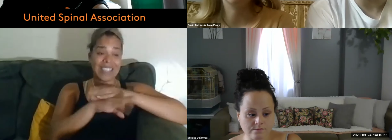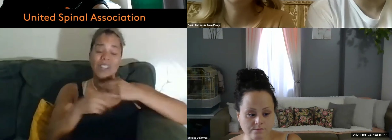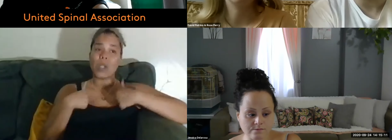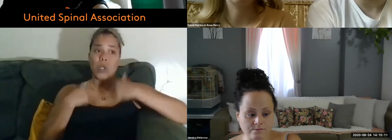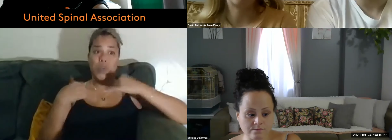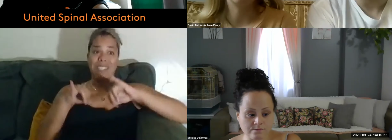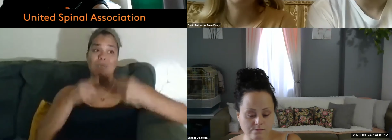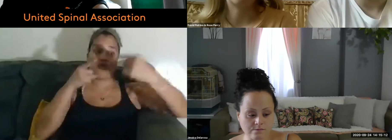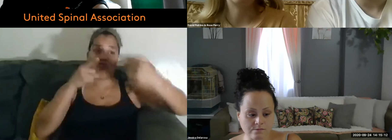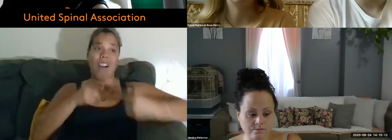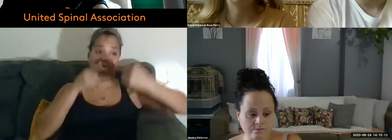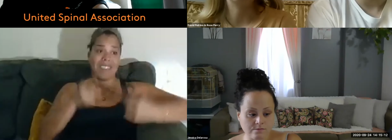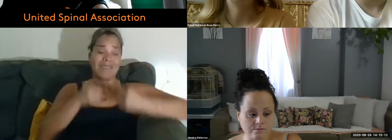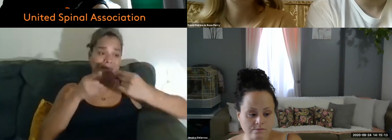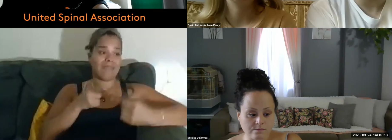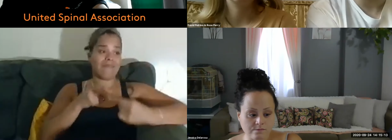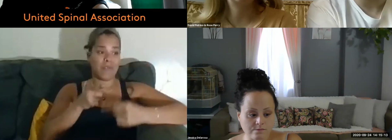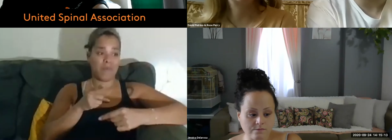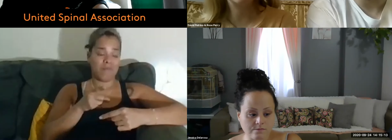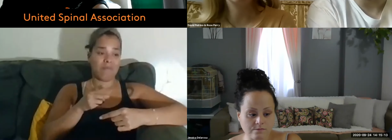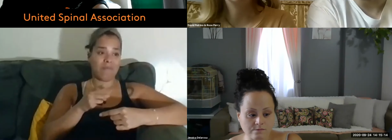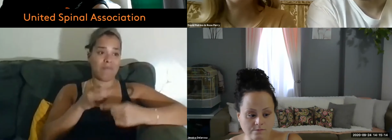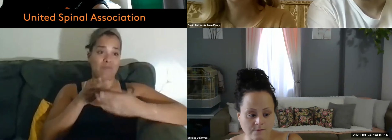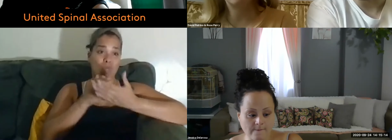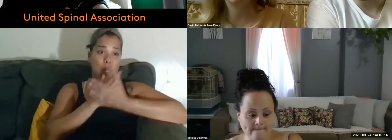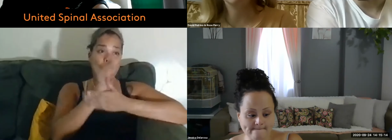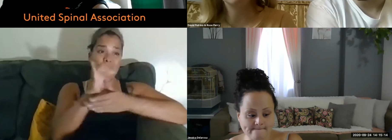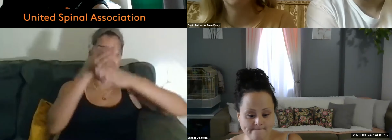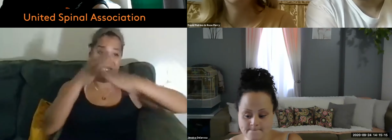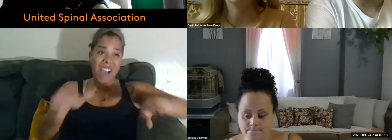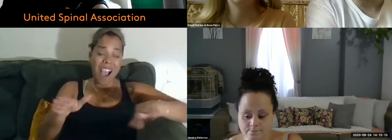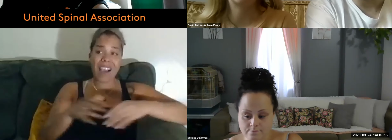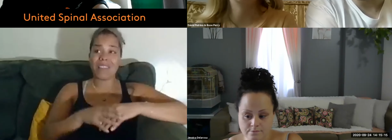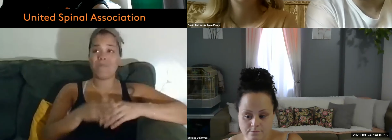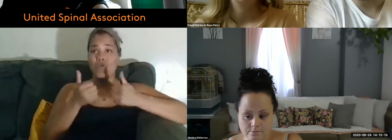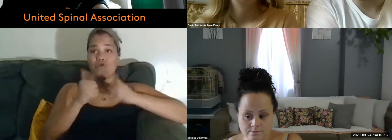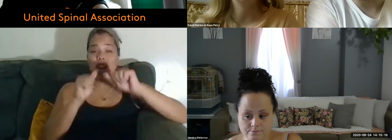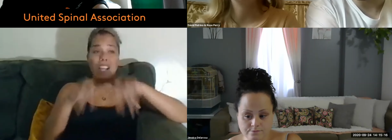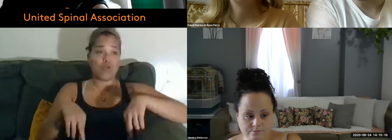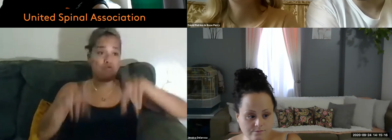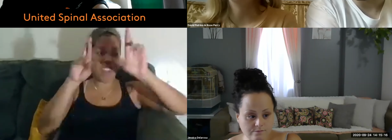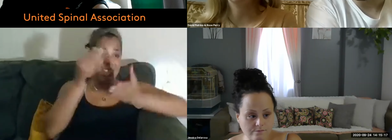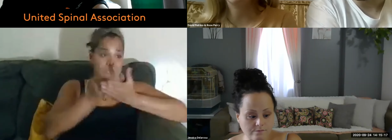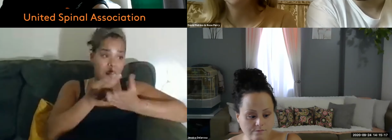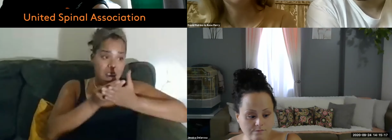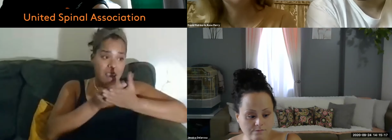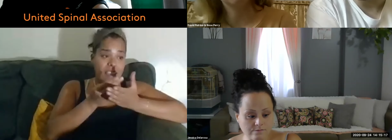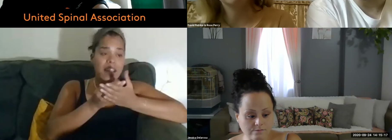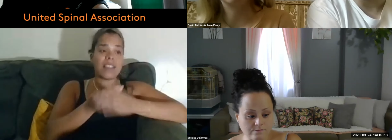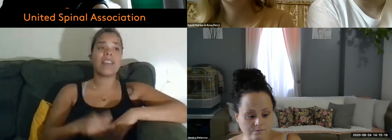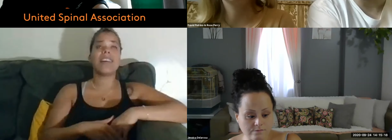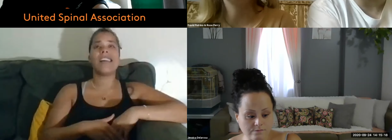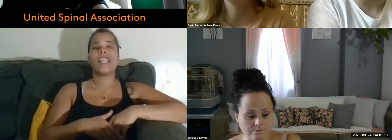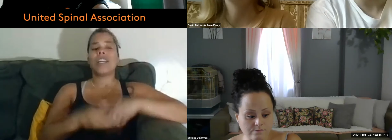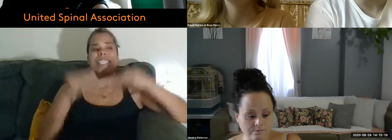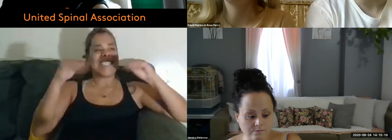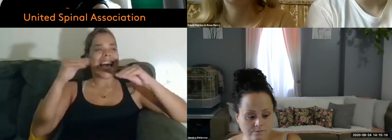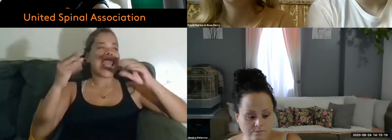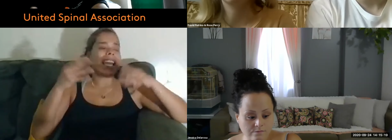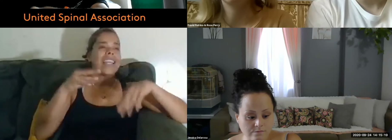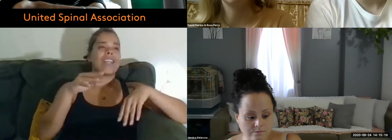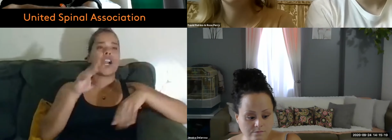that digital divide by raising crowd funds, and we have Social Creatures merchandise that we're selling, that